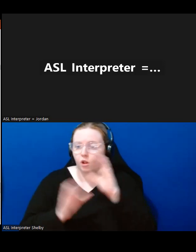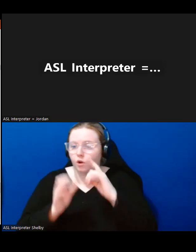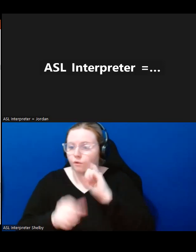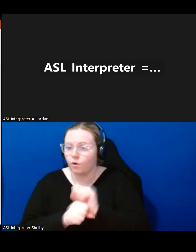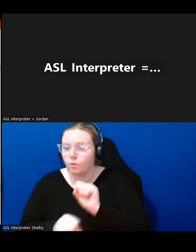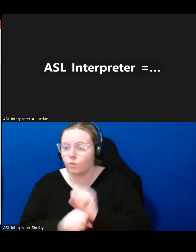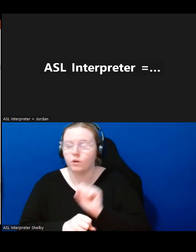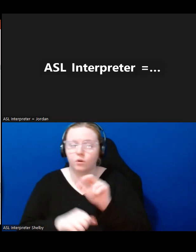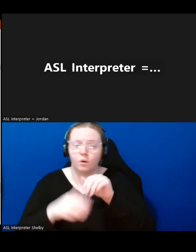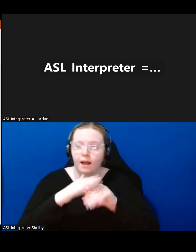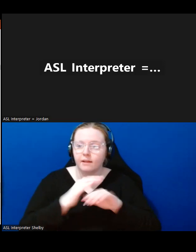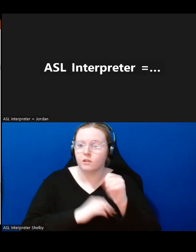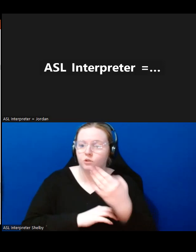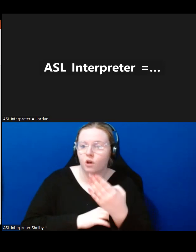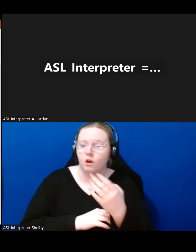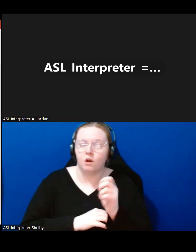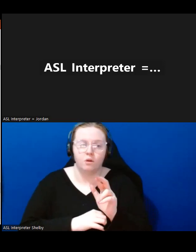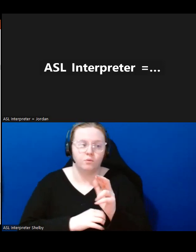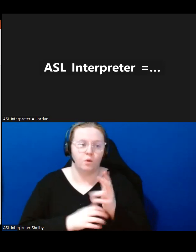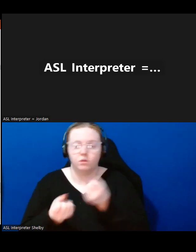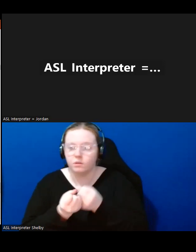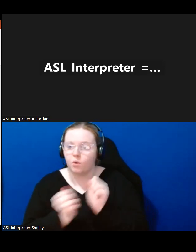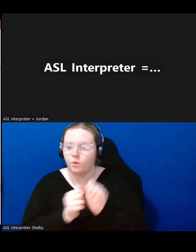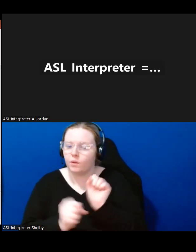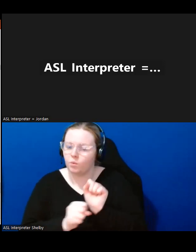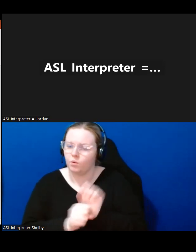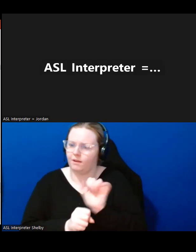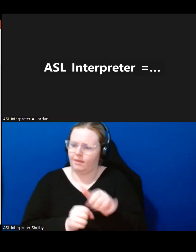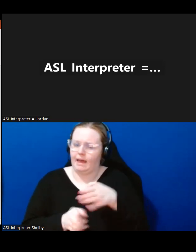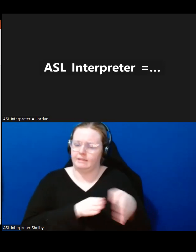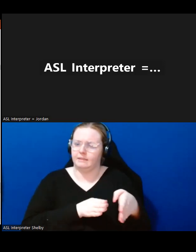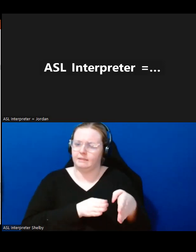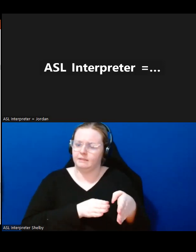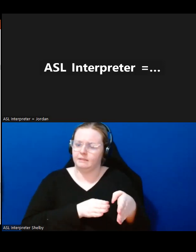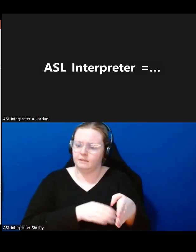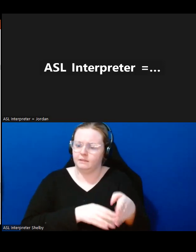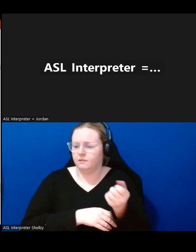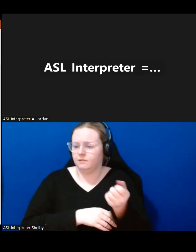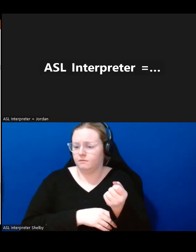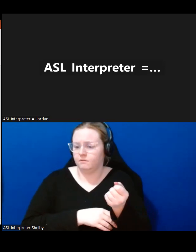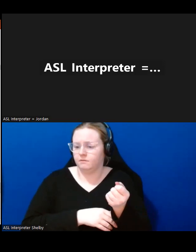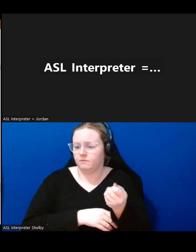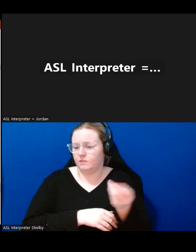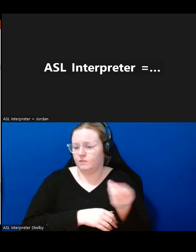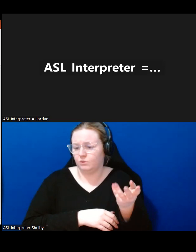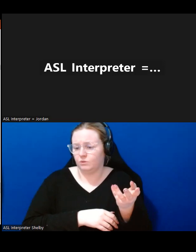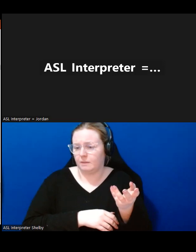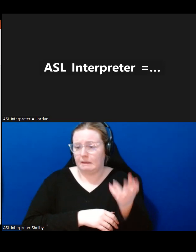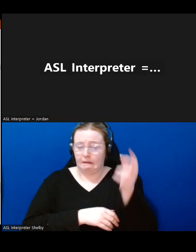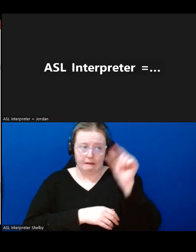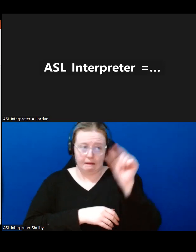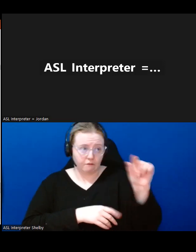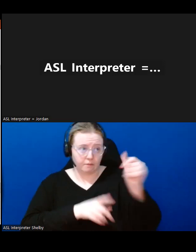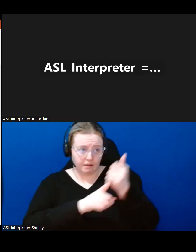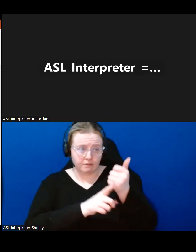access job opportunities, that type of thing. There are none really in government that are practical to be able